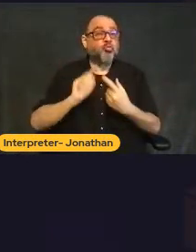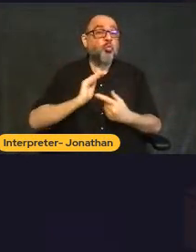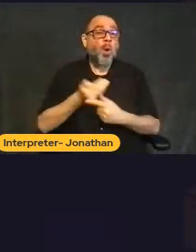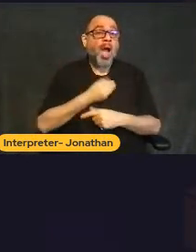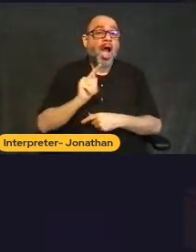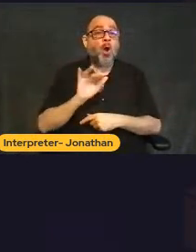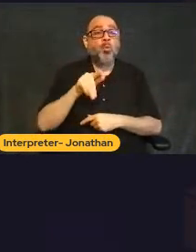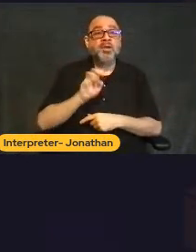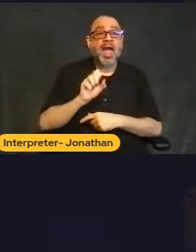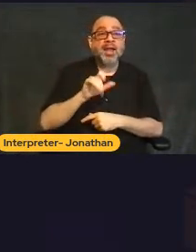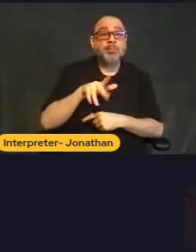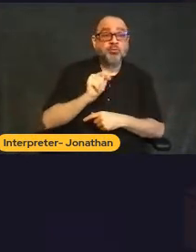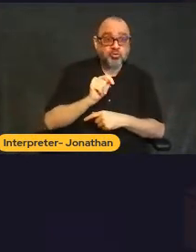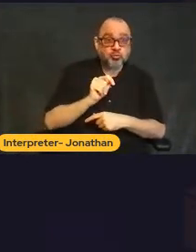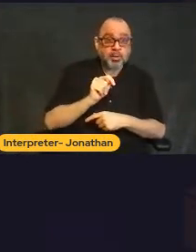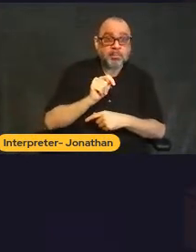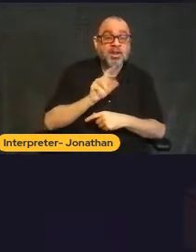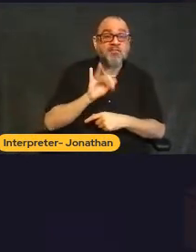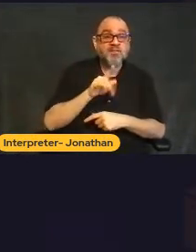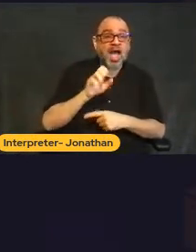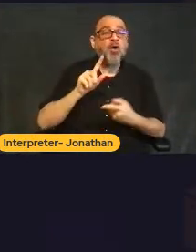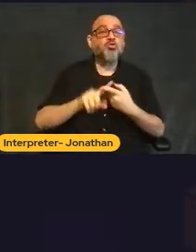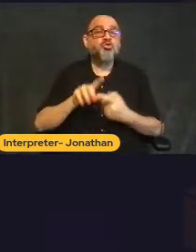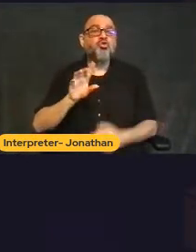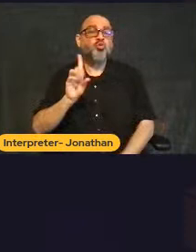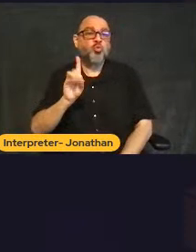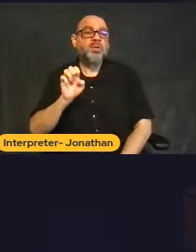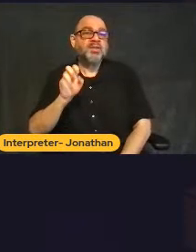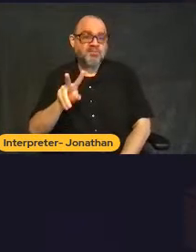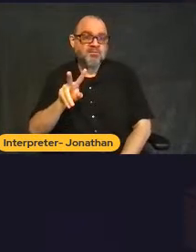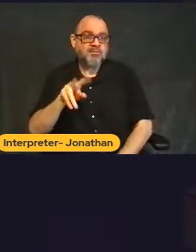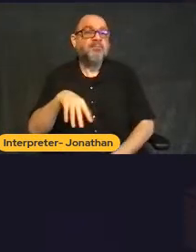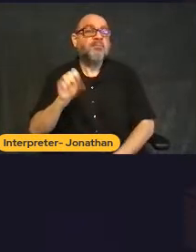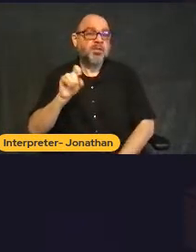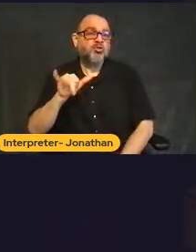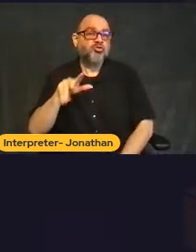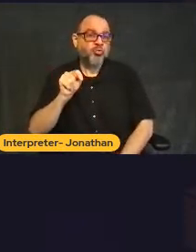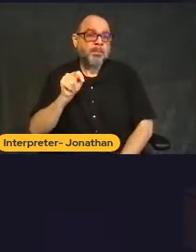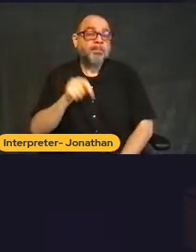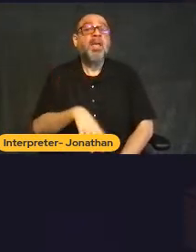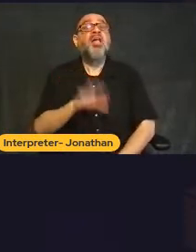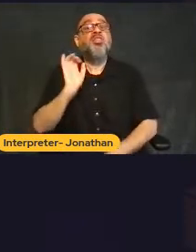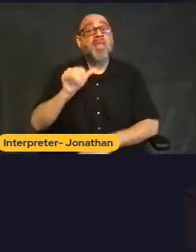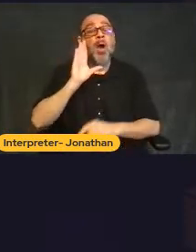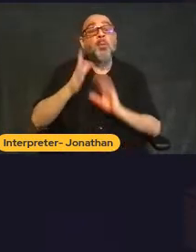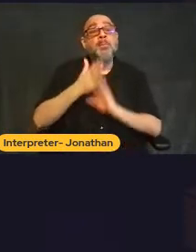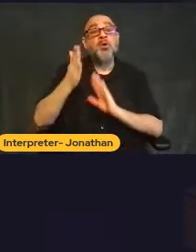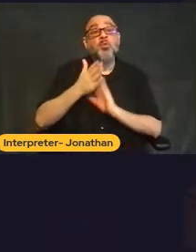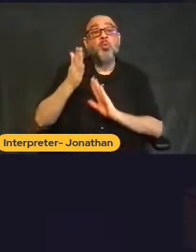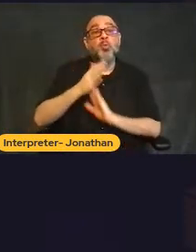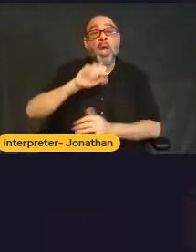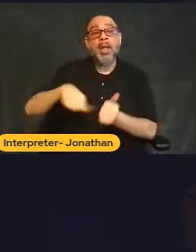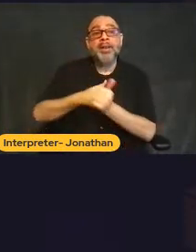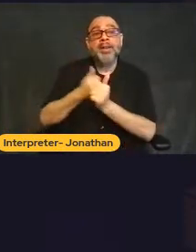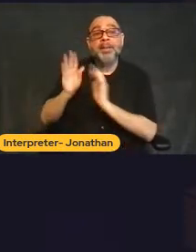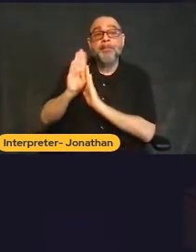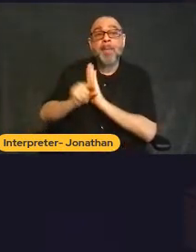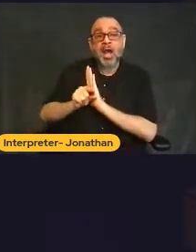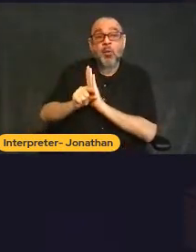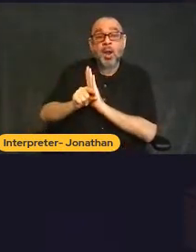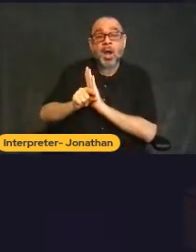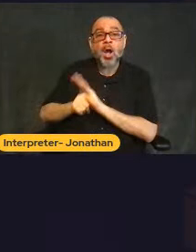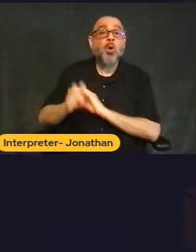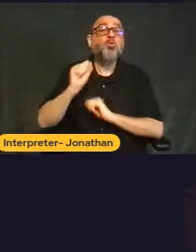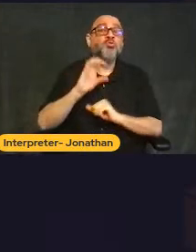to JavaScript. So that will be running in the background. So we have to open a new